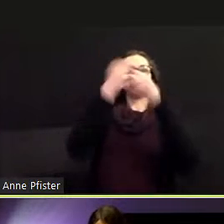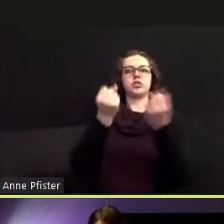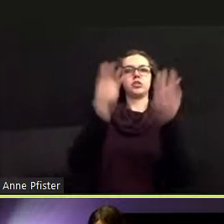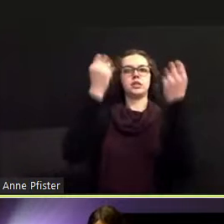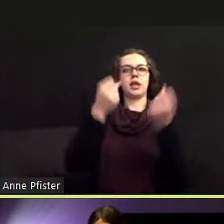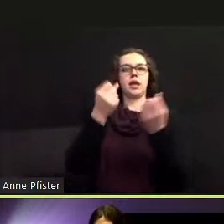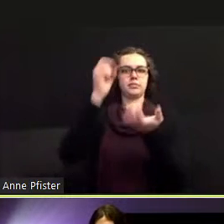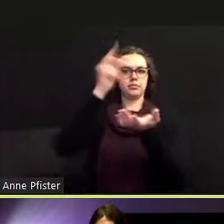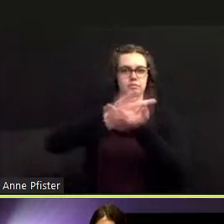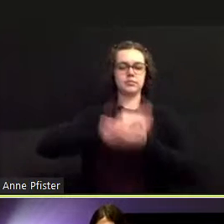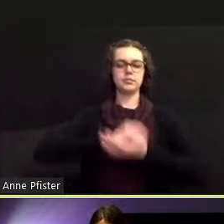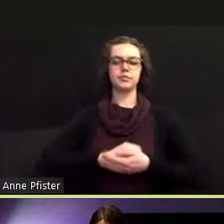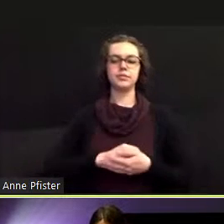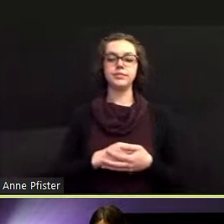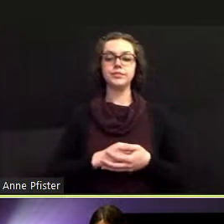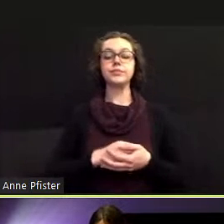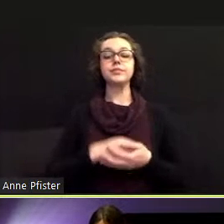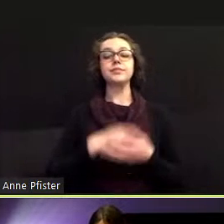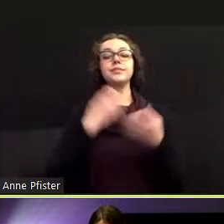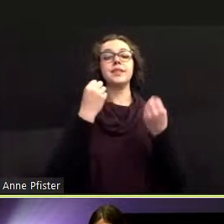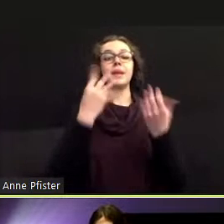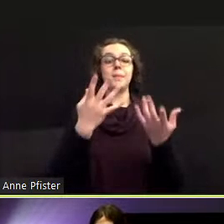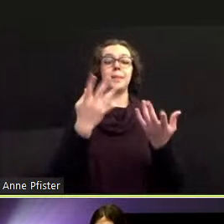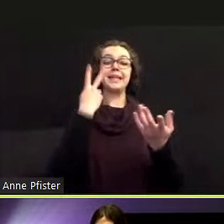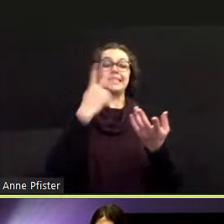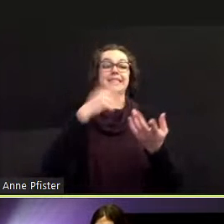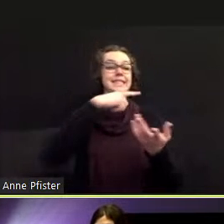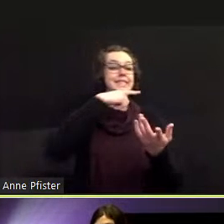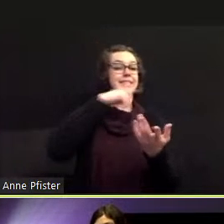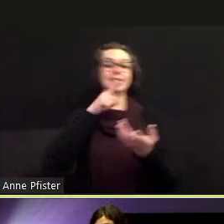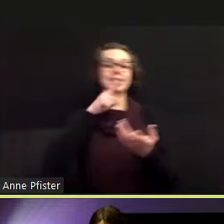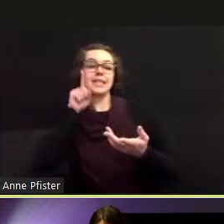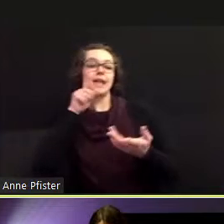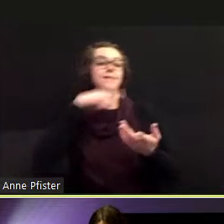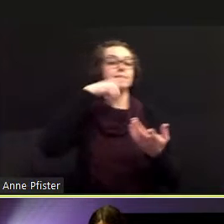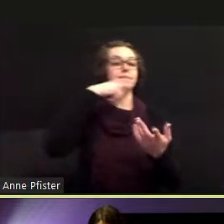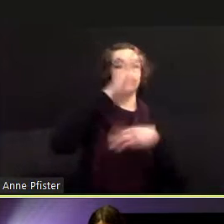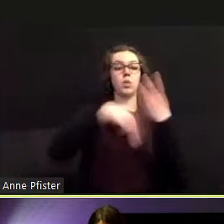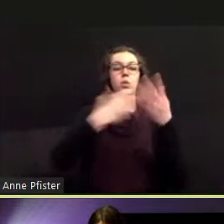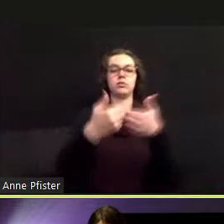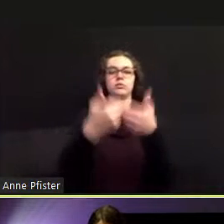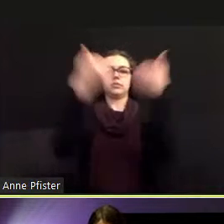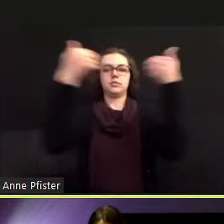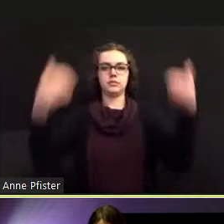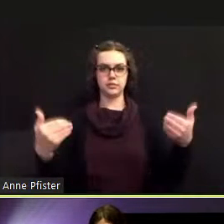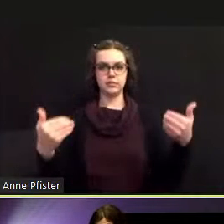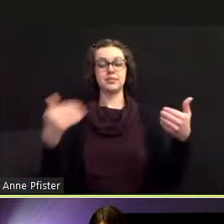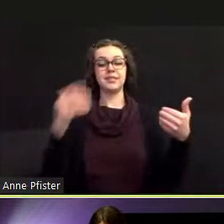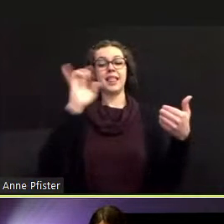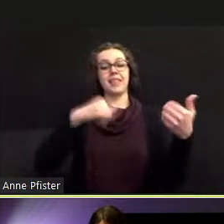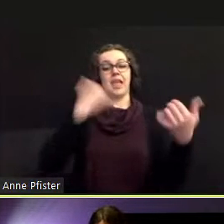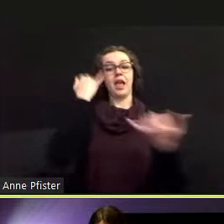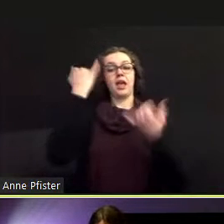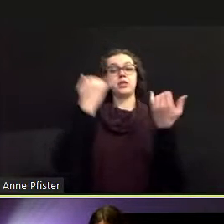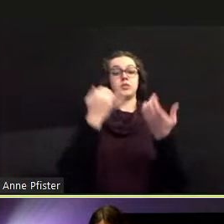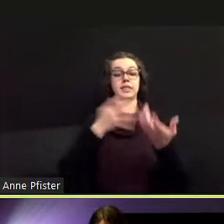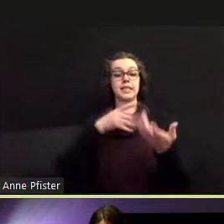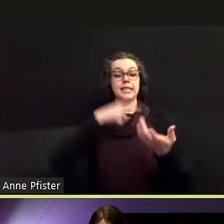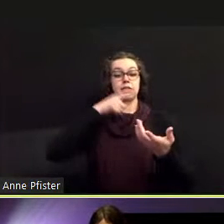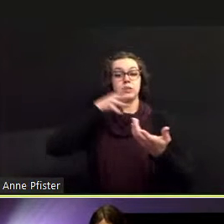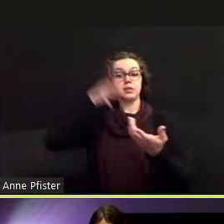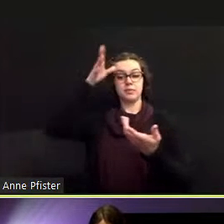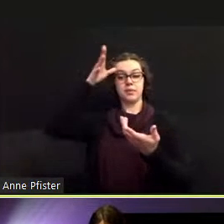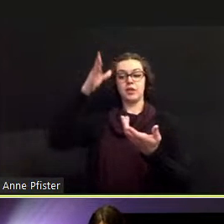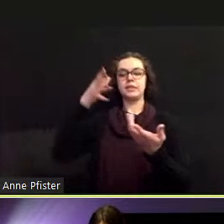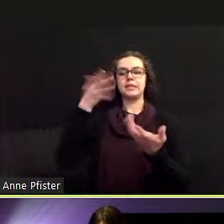may often imagine deaf and hearing worlds as separate and impenetrable, an ideological frame that may contribute to hearing parents withholding sign language access from